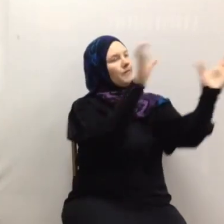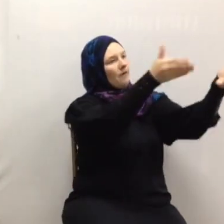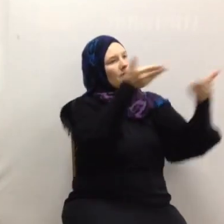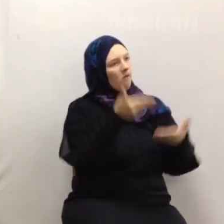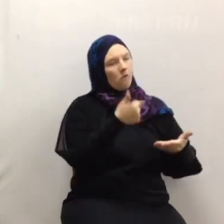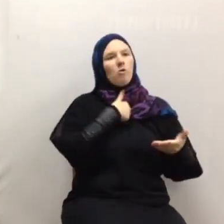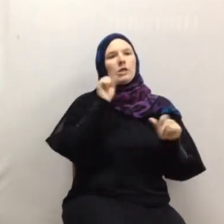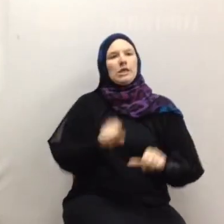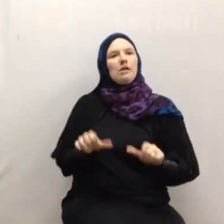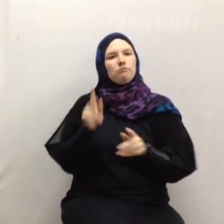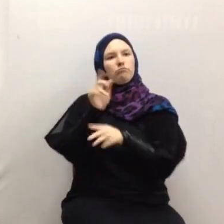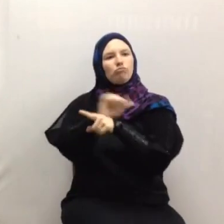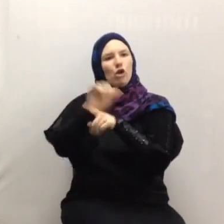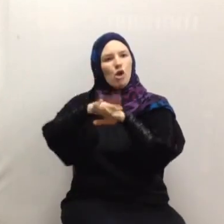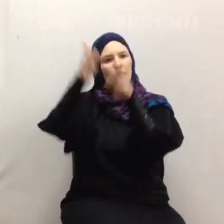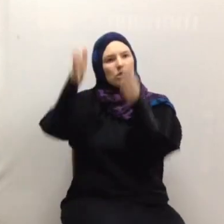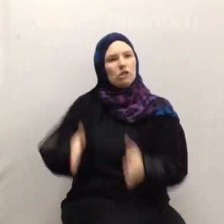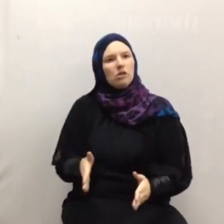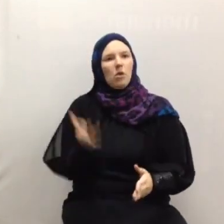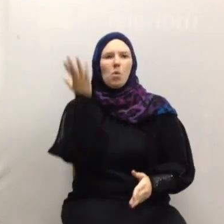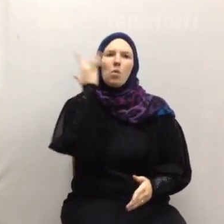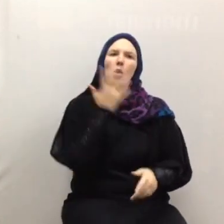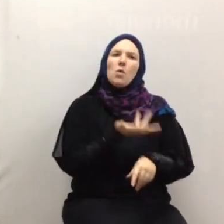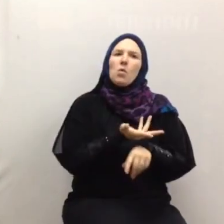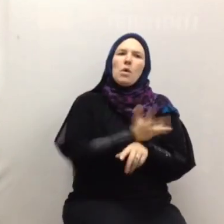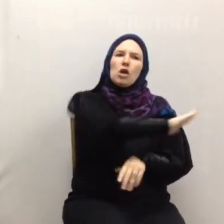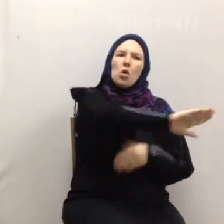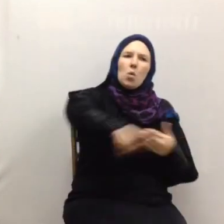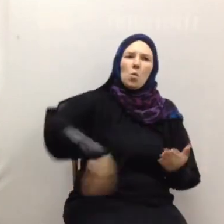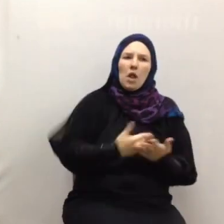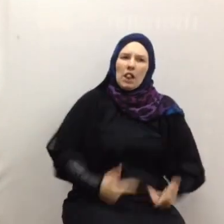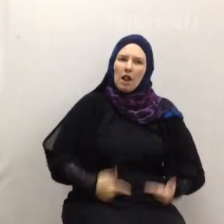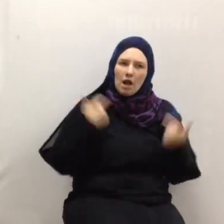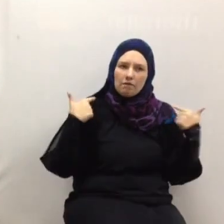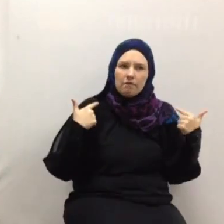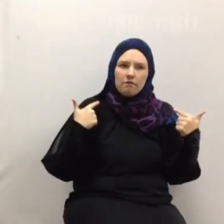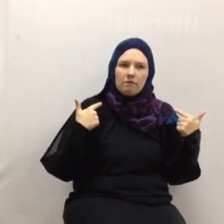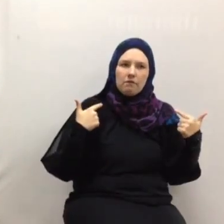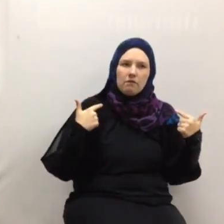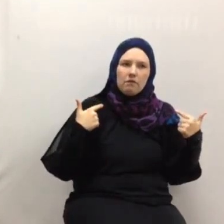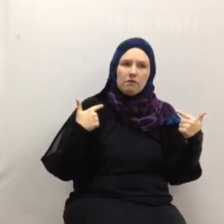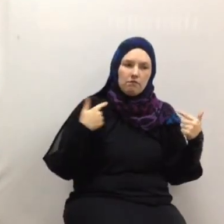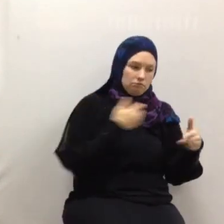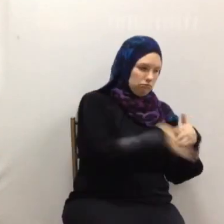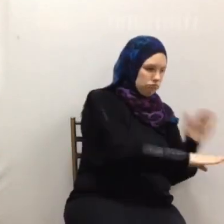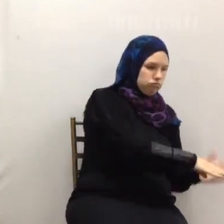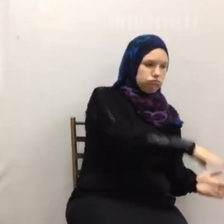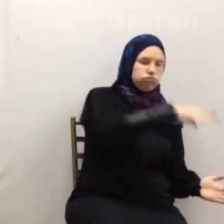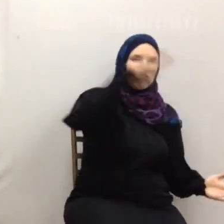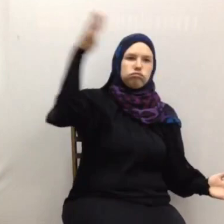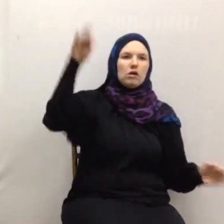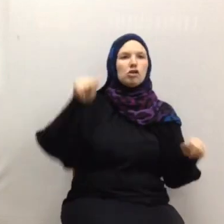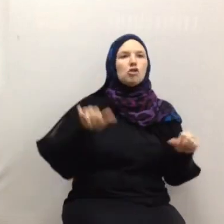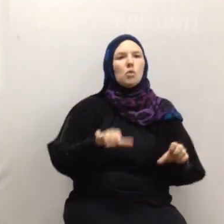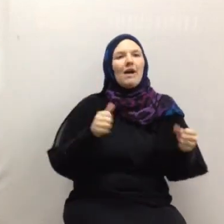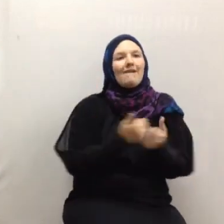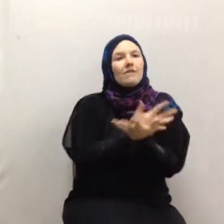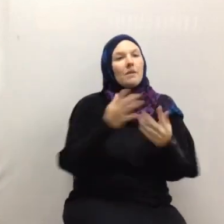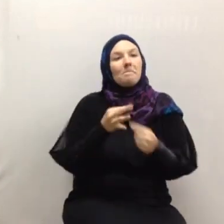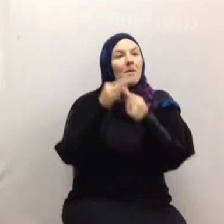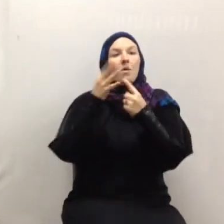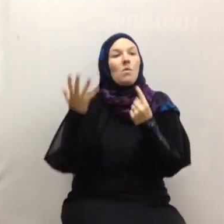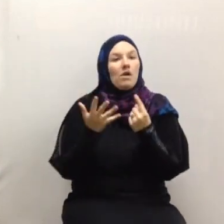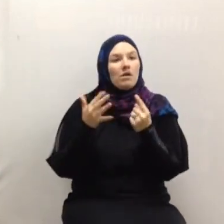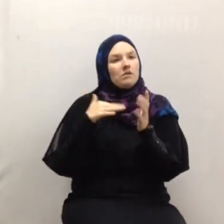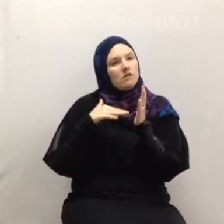it that we are wasting an entire life doing everything but the study